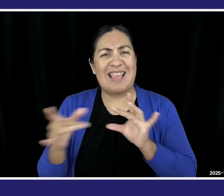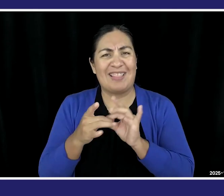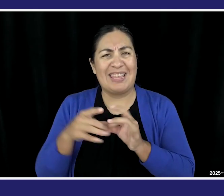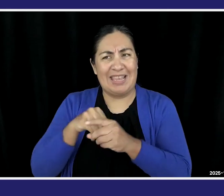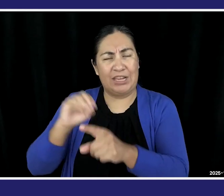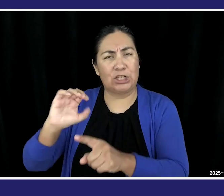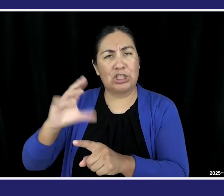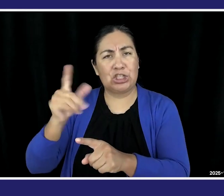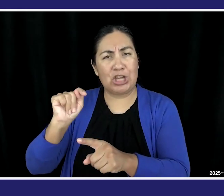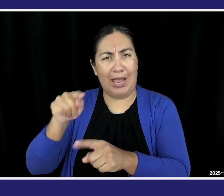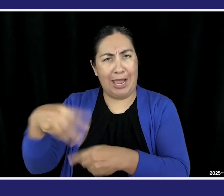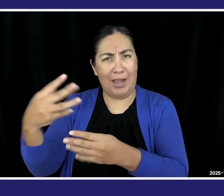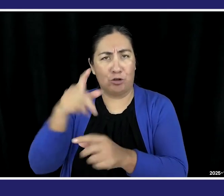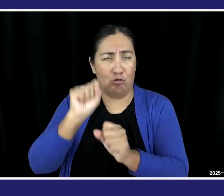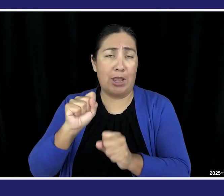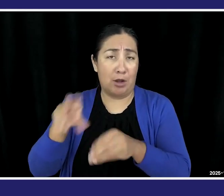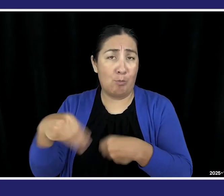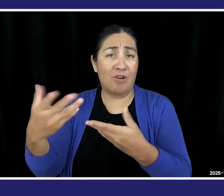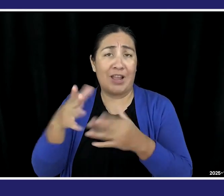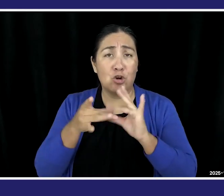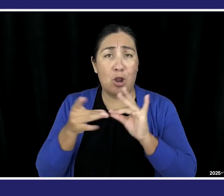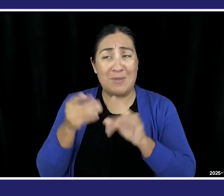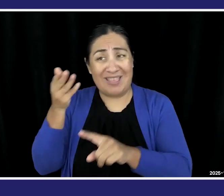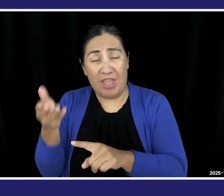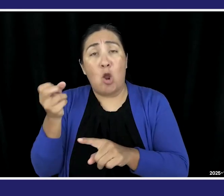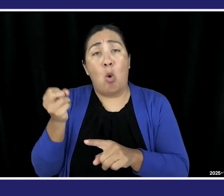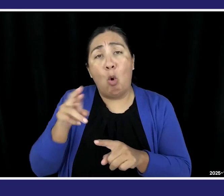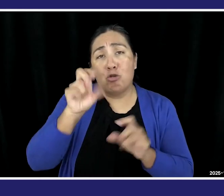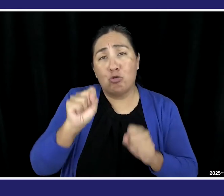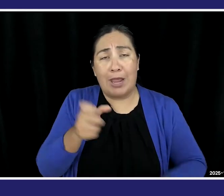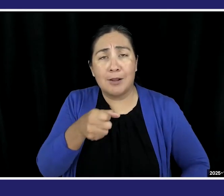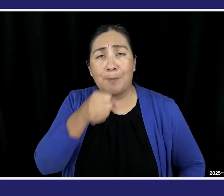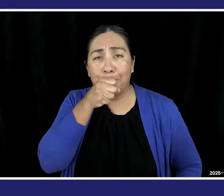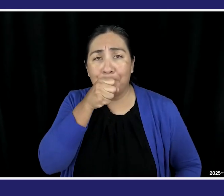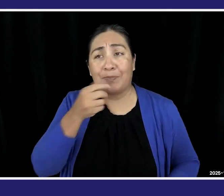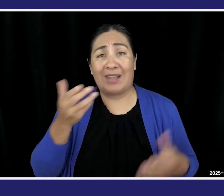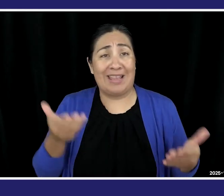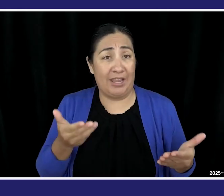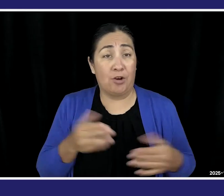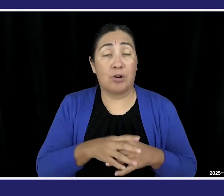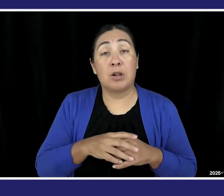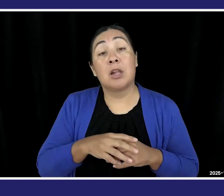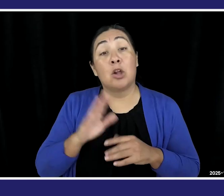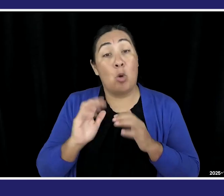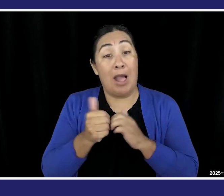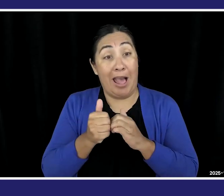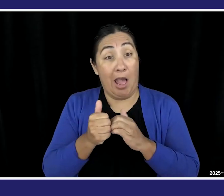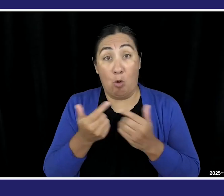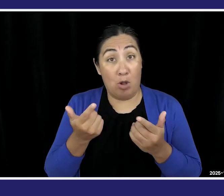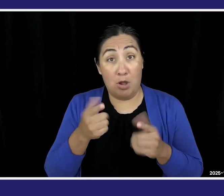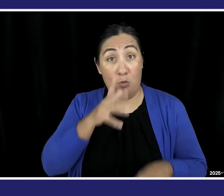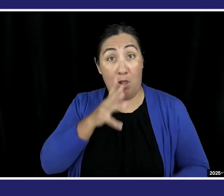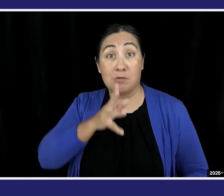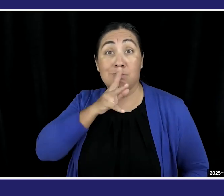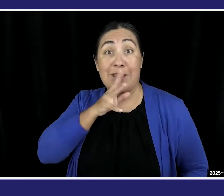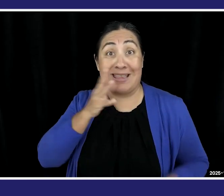there, or you can speak verbally here during the webinar. In order to do that, please use the raise hand